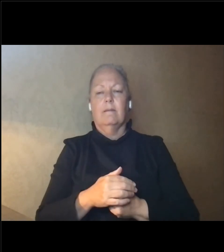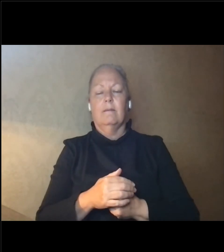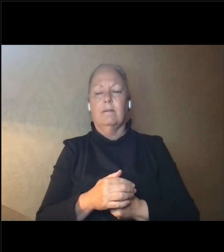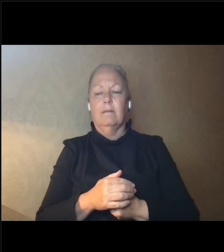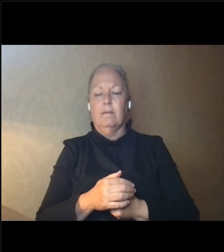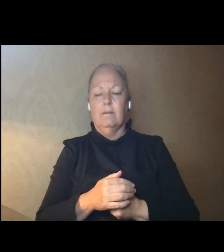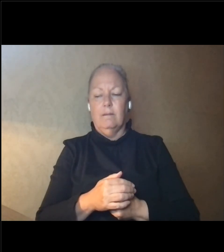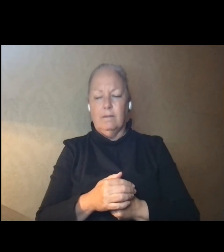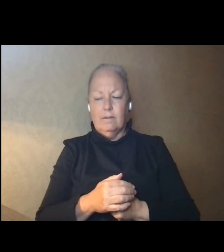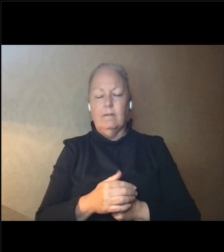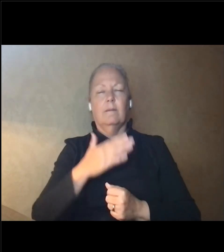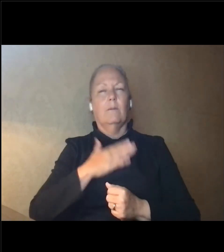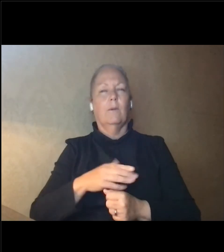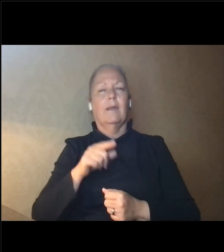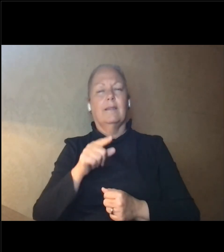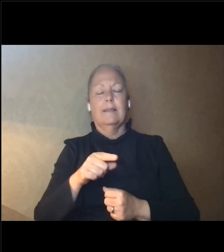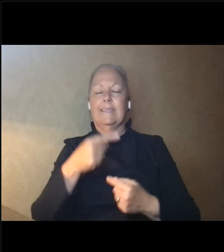rehabilitation